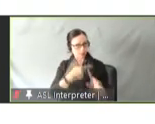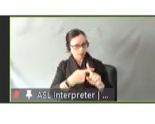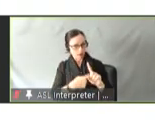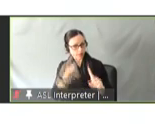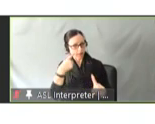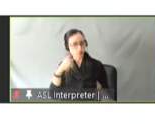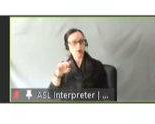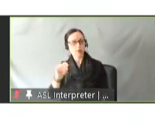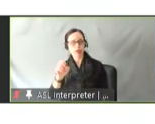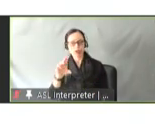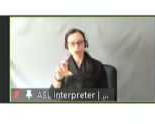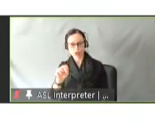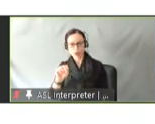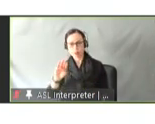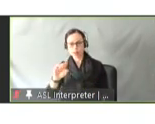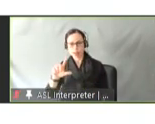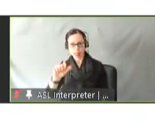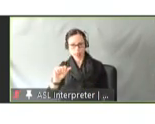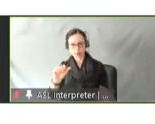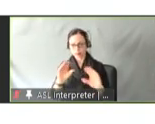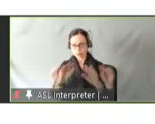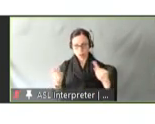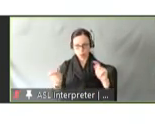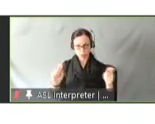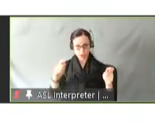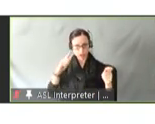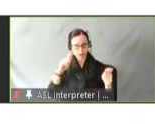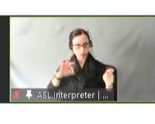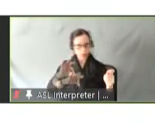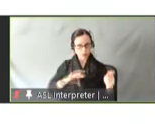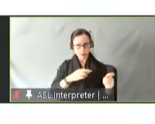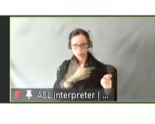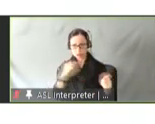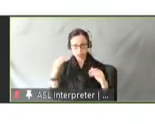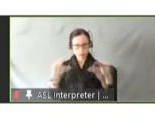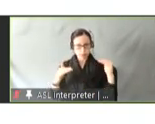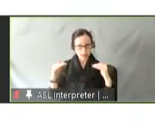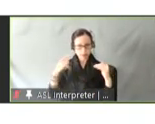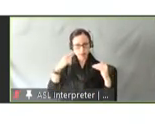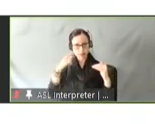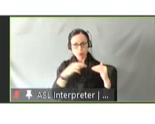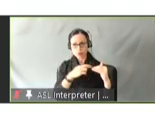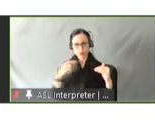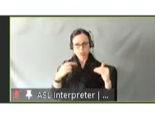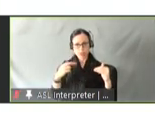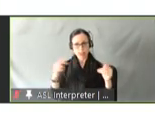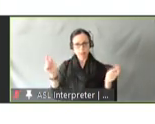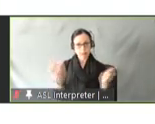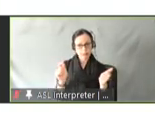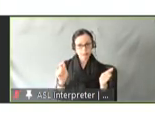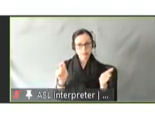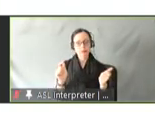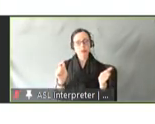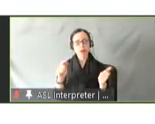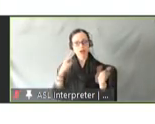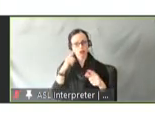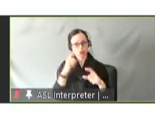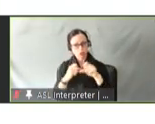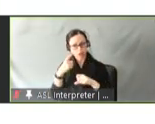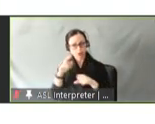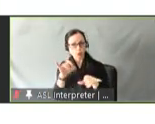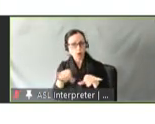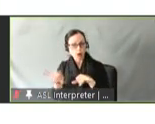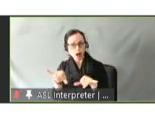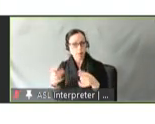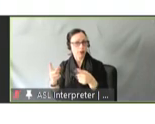BLA. There's been no substantial change in the benefit-risk balance with these risk mitigation strategies for this very uncommon